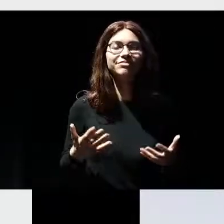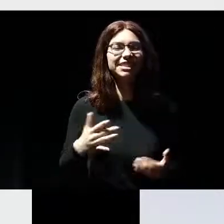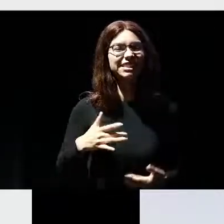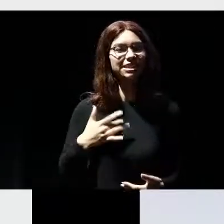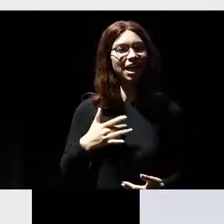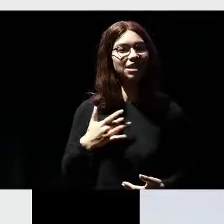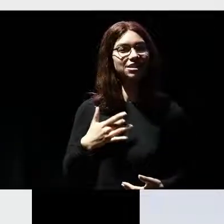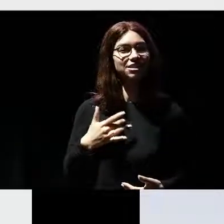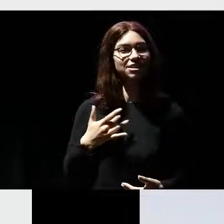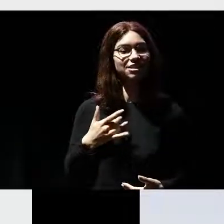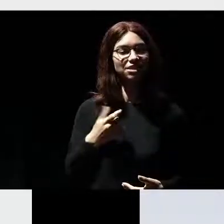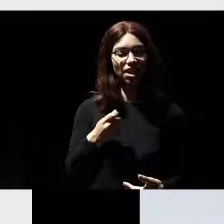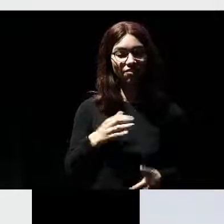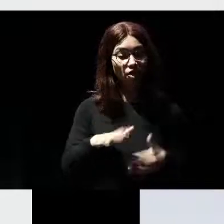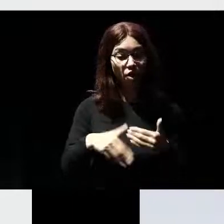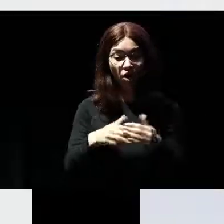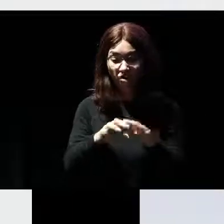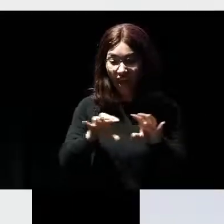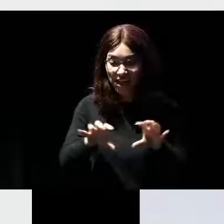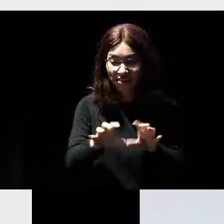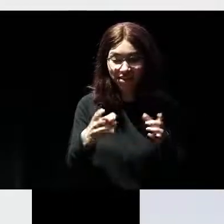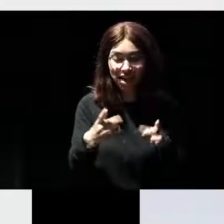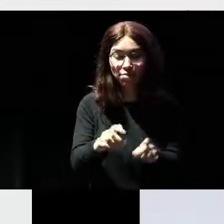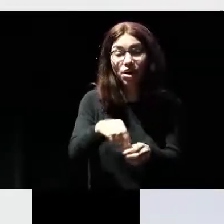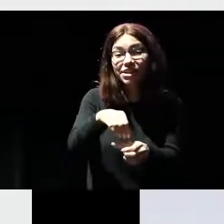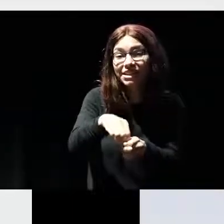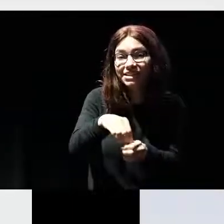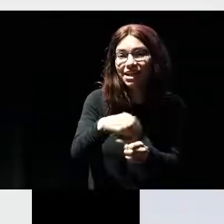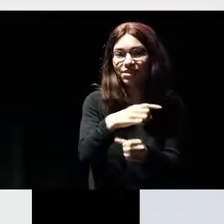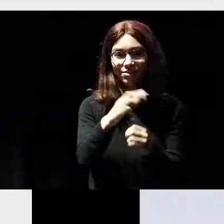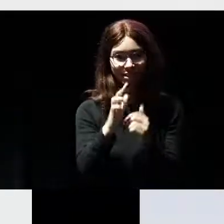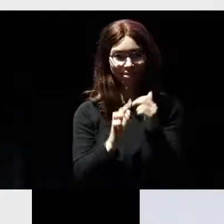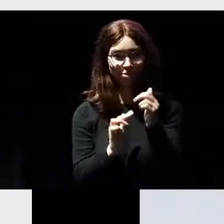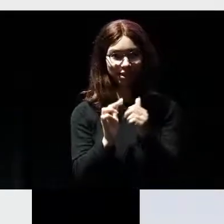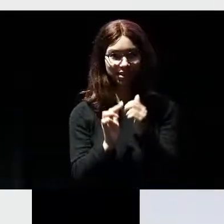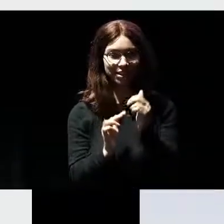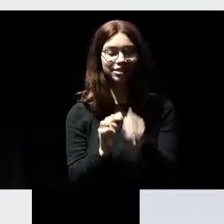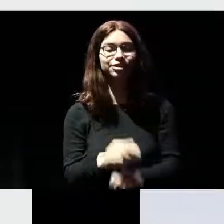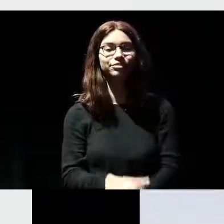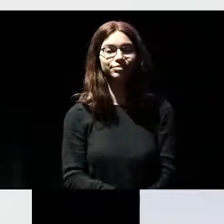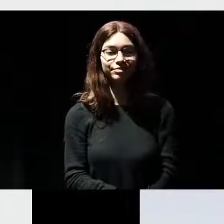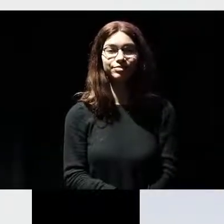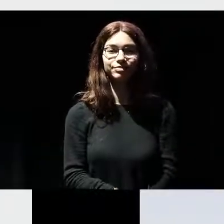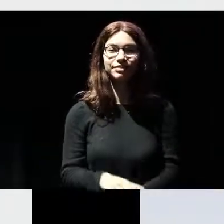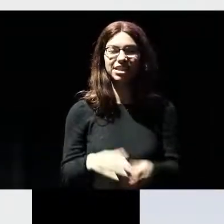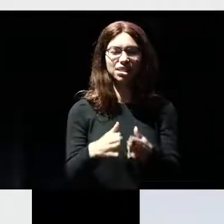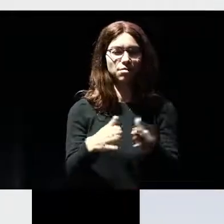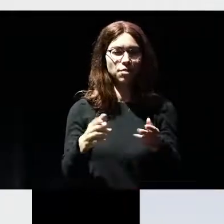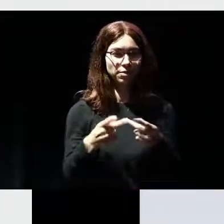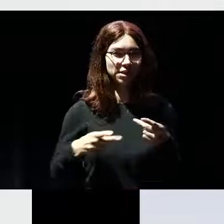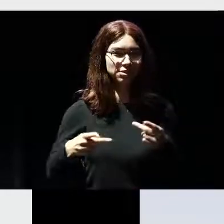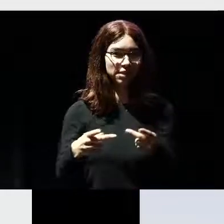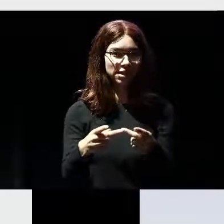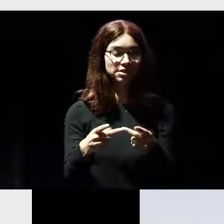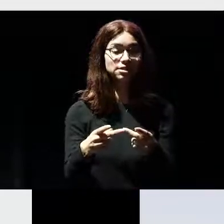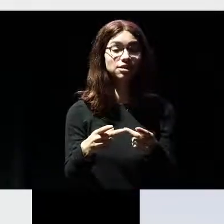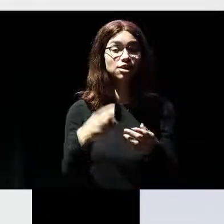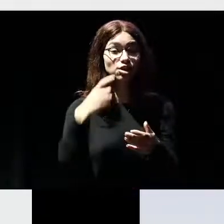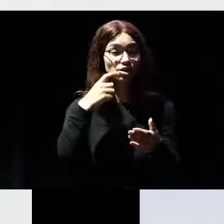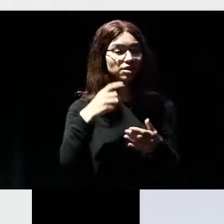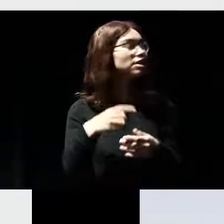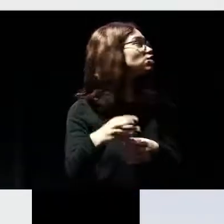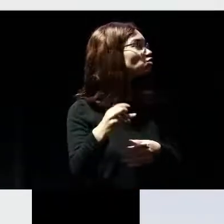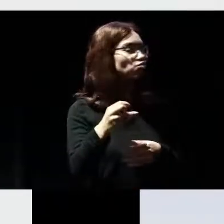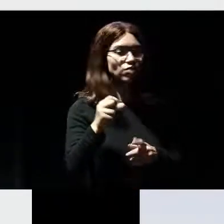sense of the activity on the inside of the building, welcoming sense of the lobby and public space right off of that